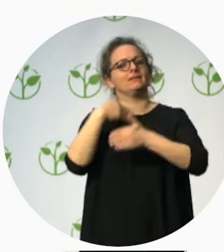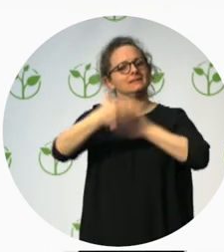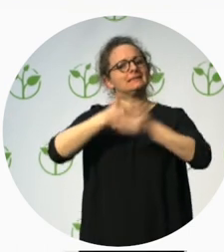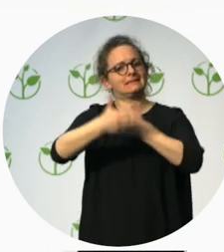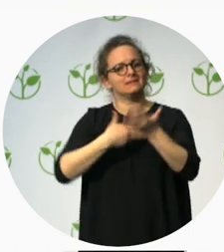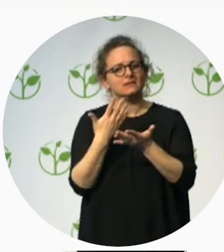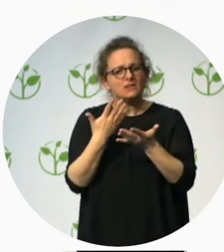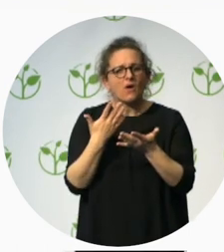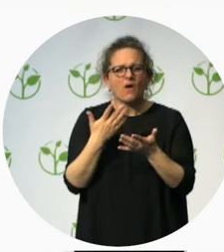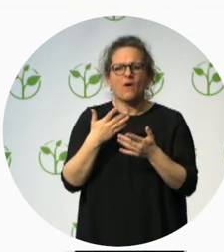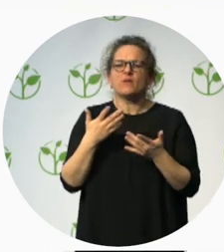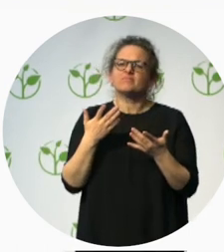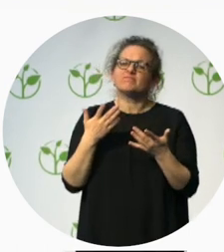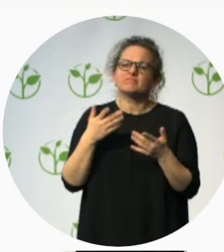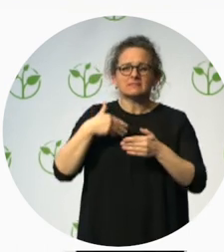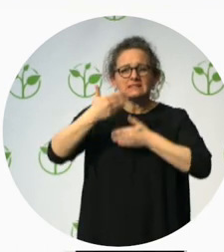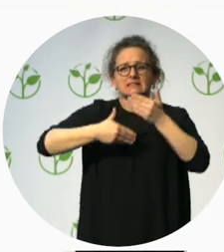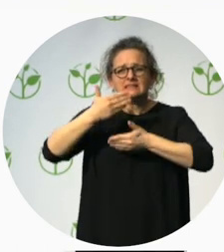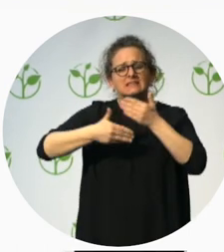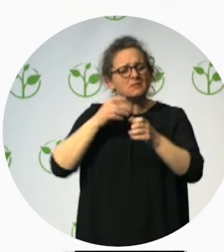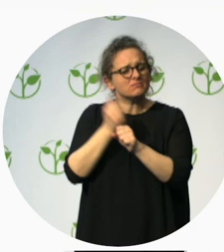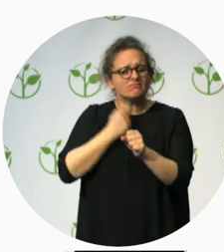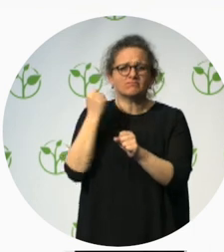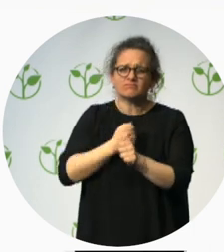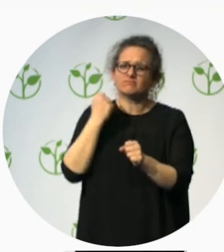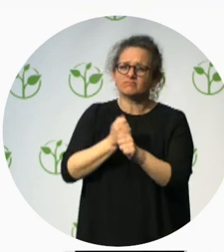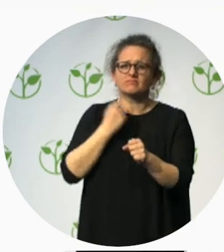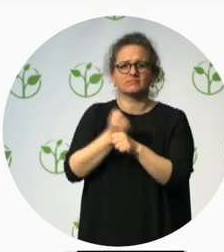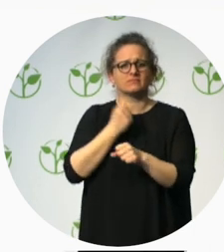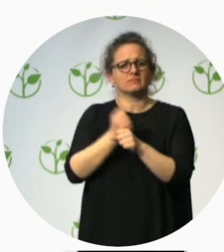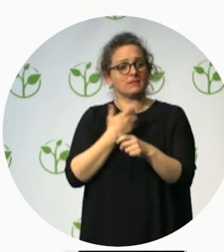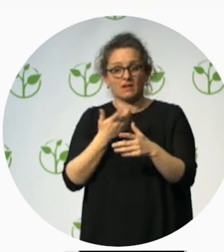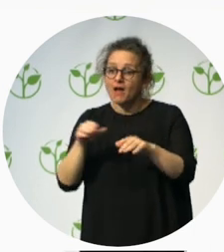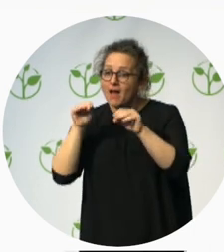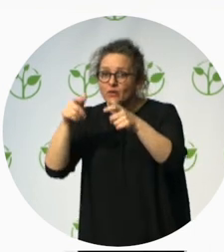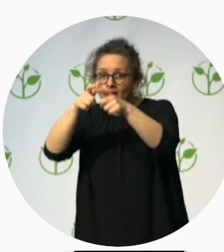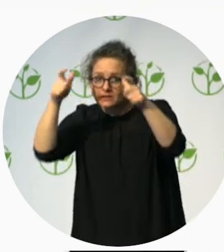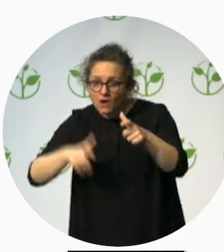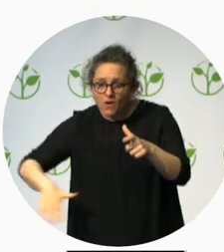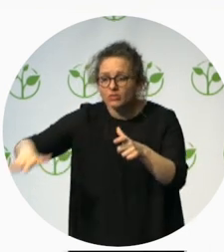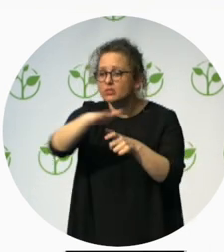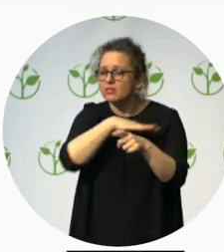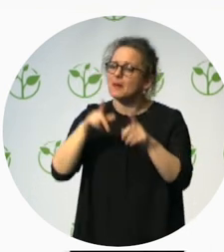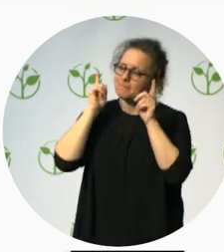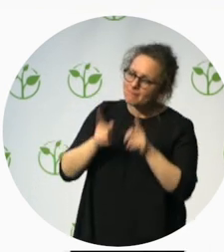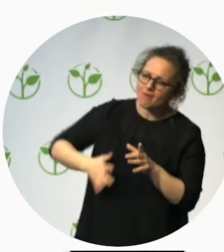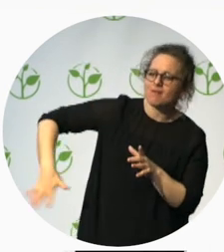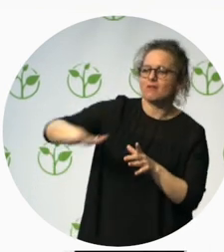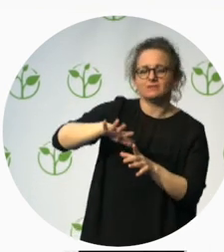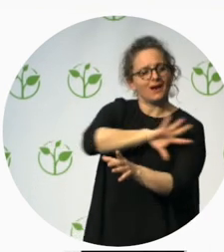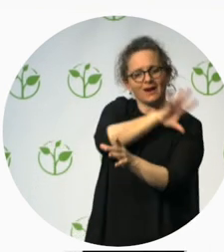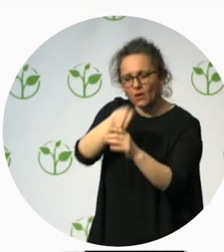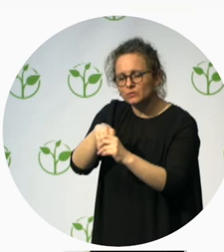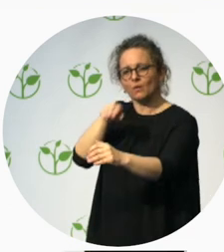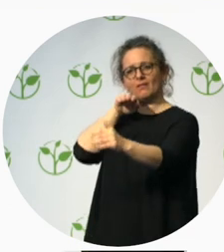process of inclusive education which needs to be accessible. My experience in countries like Ethiopia, Burkina Faso, and Mozambique is that